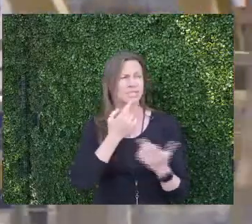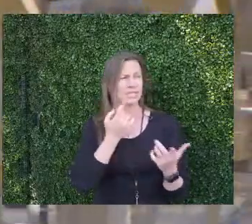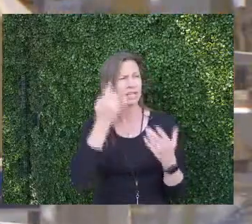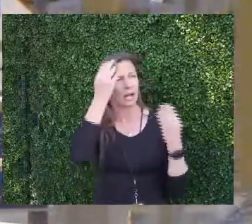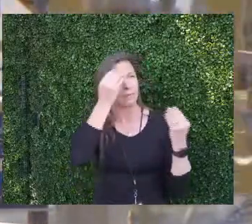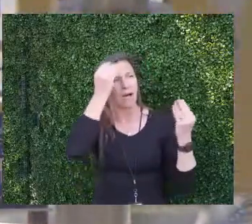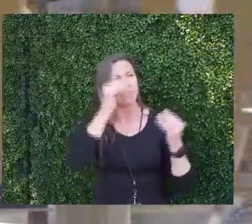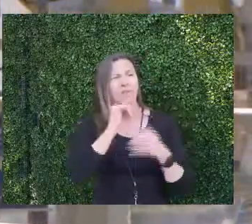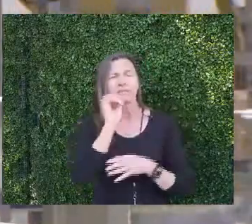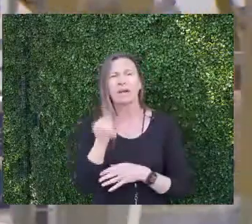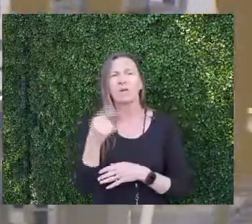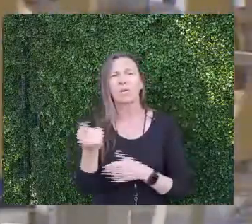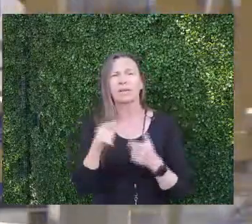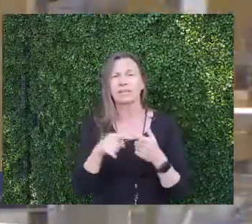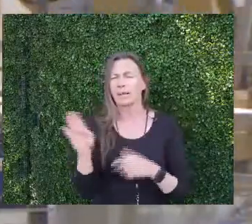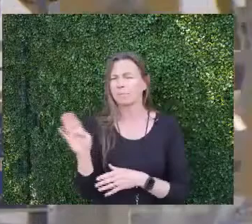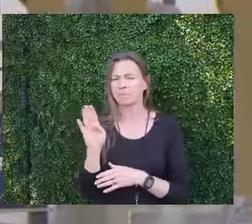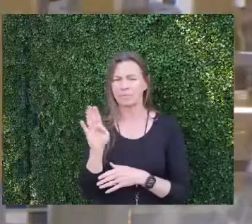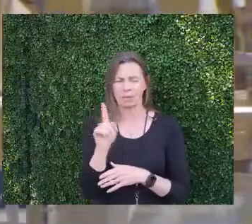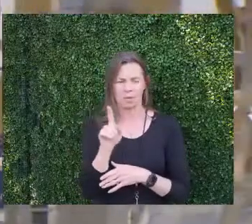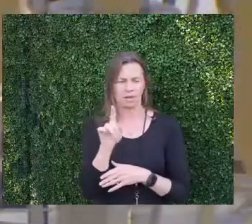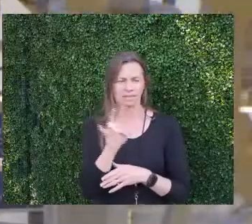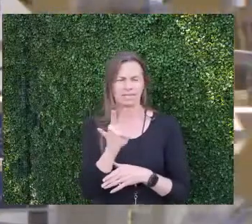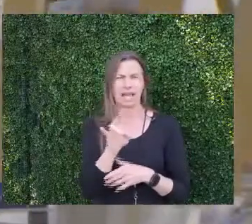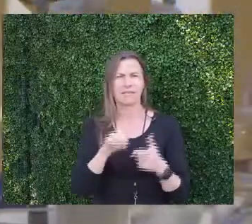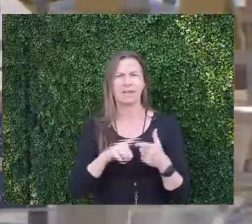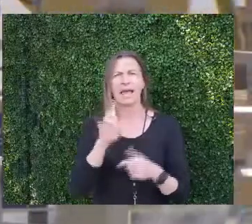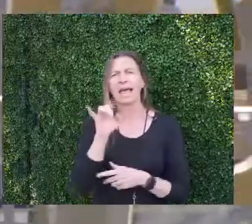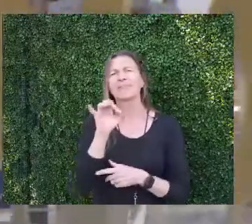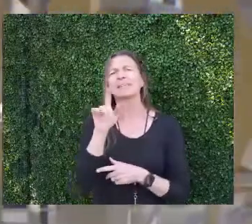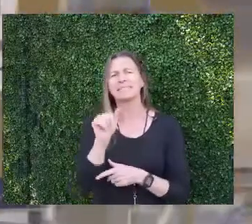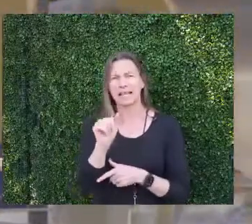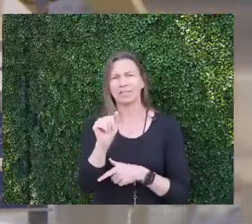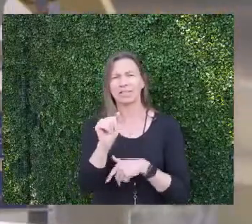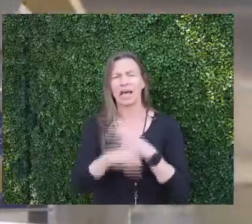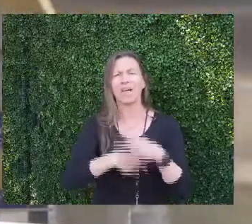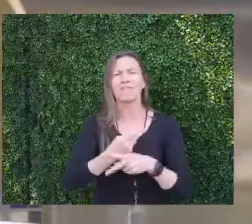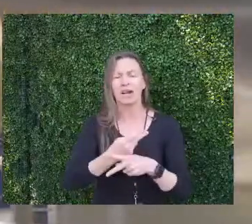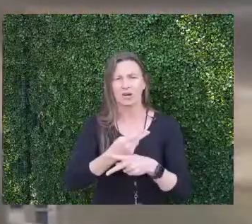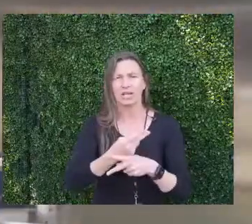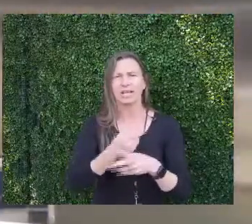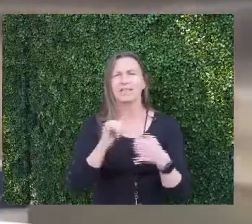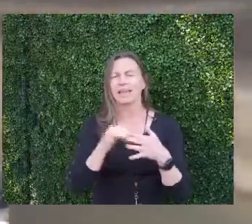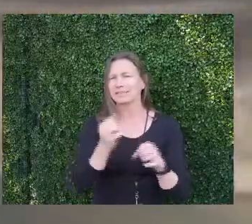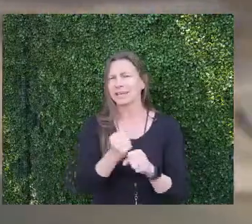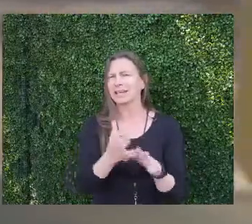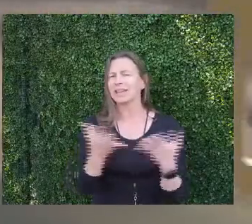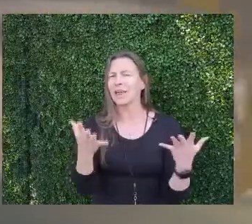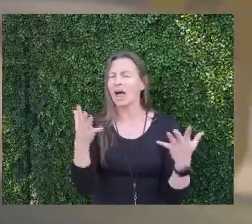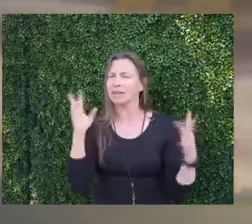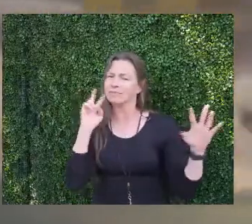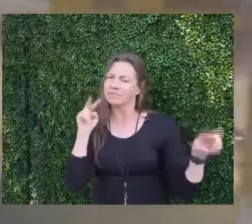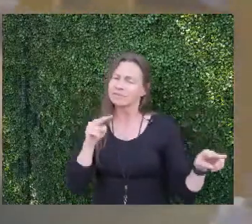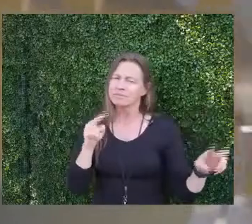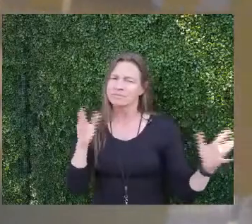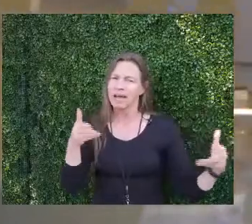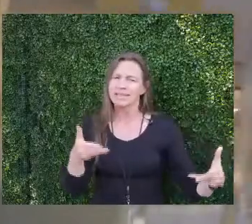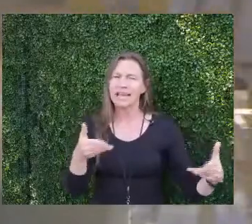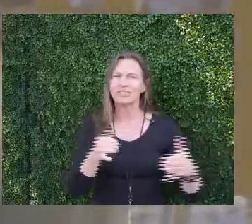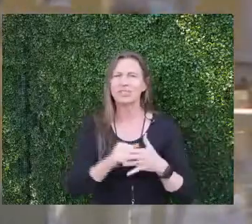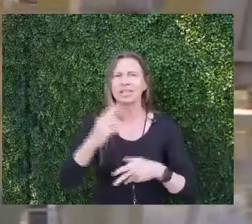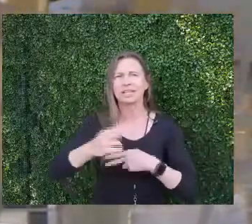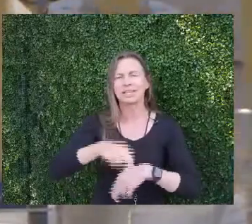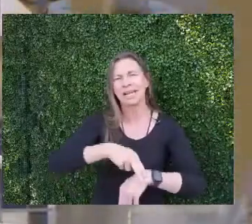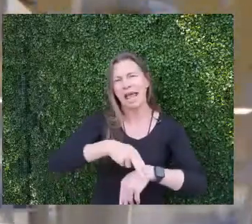not only the B117 and the Delta variant that's getting a lot of attention internationally and increasingly nationally, but mindful of our own